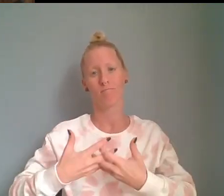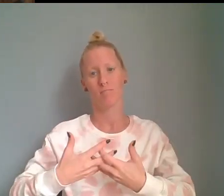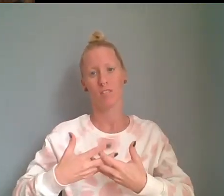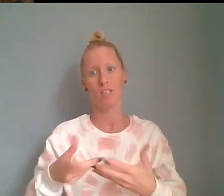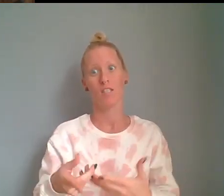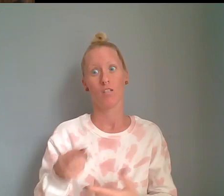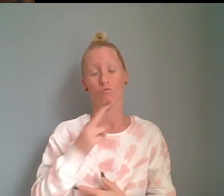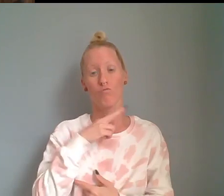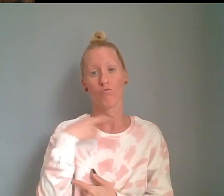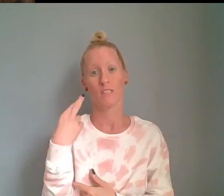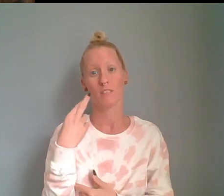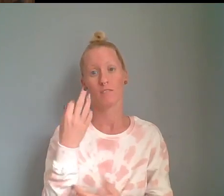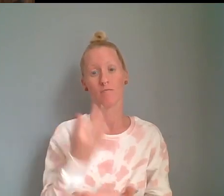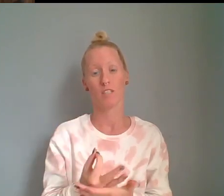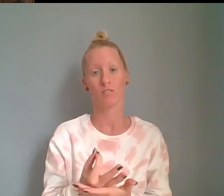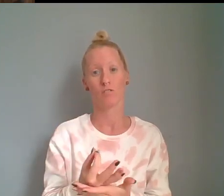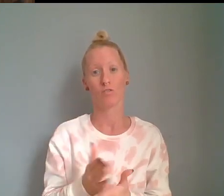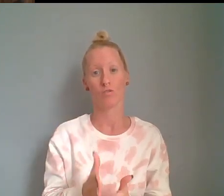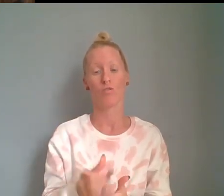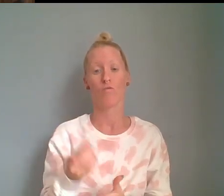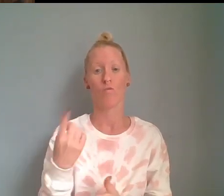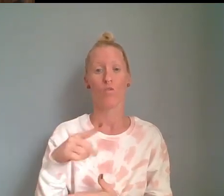risk factor for the disorder.